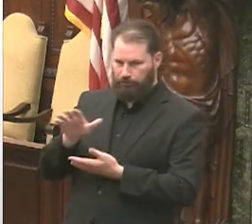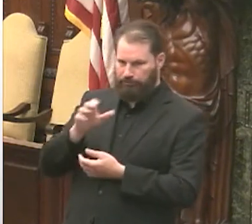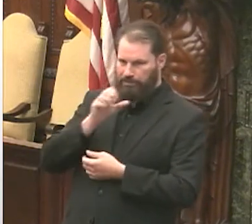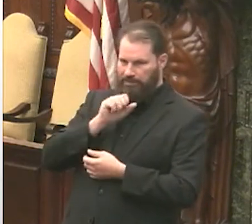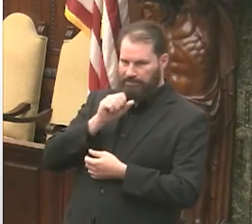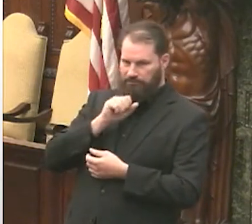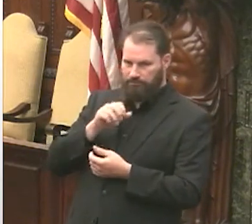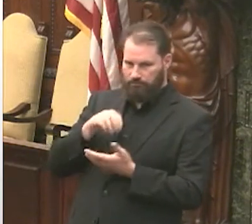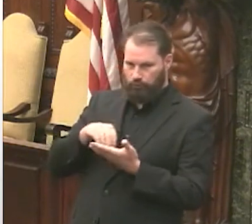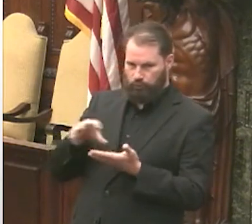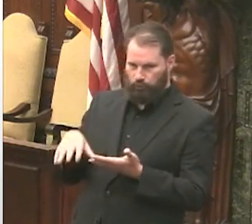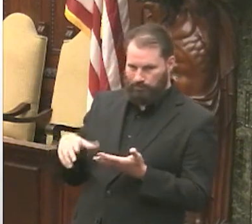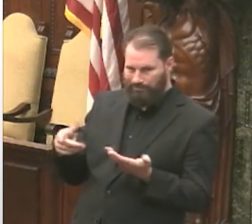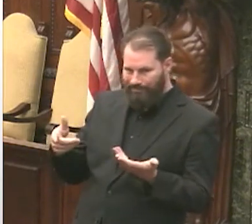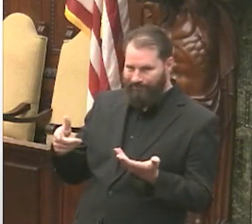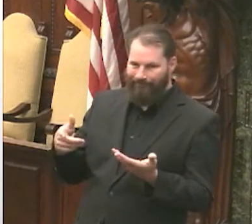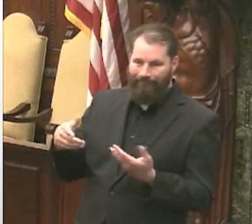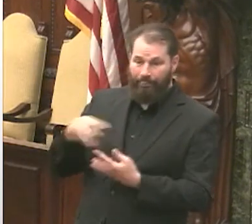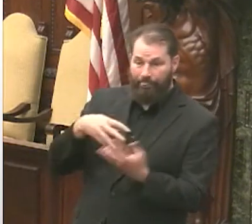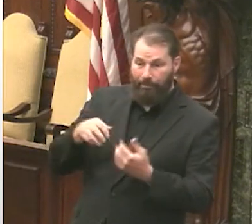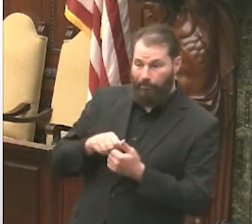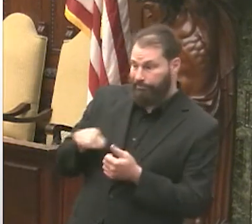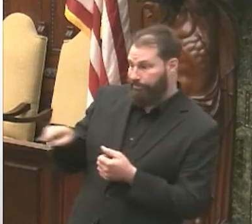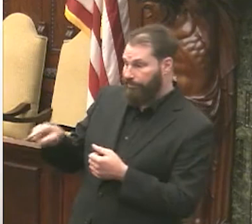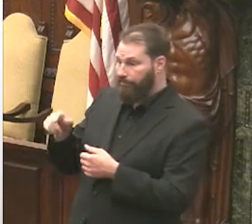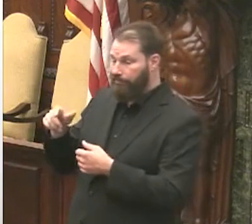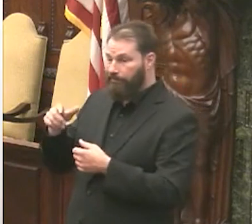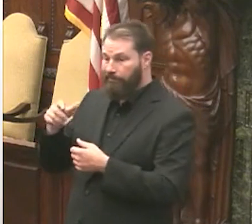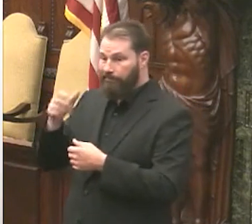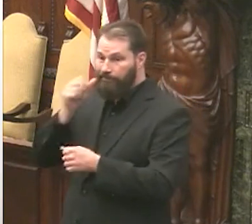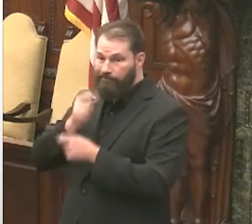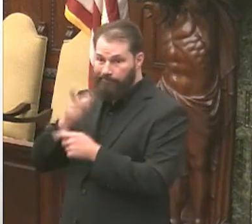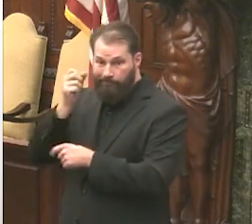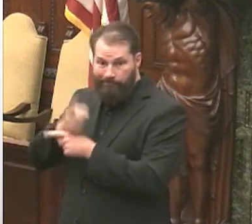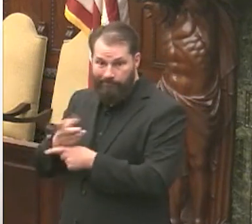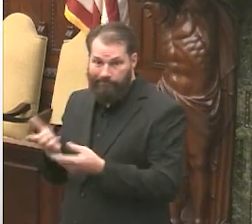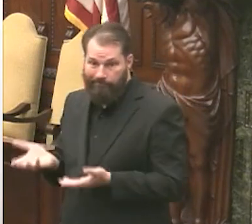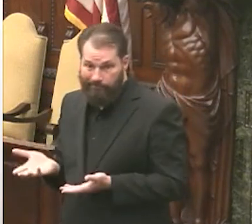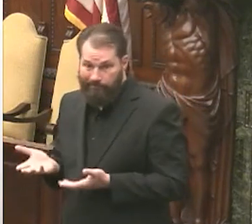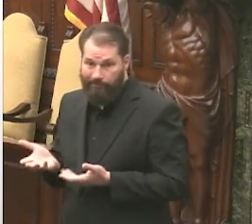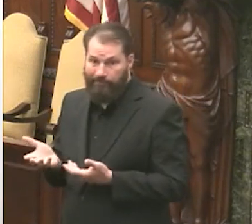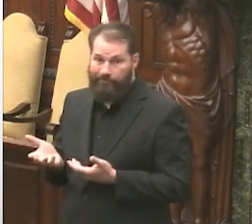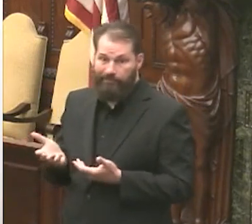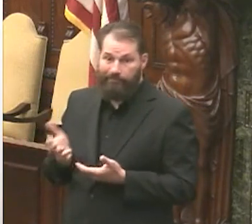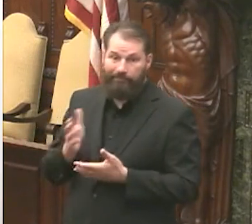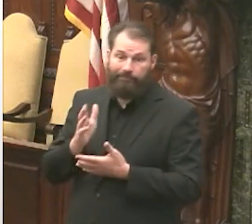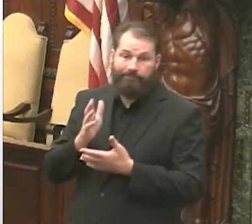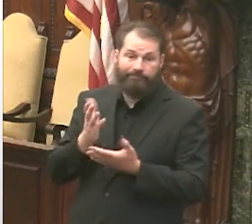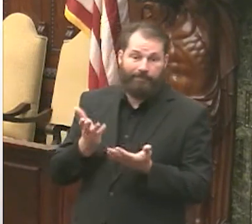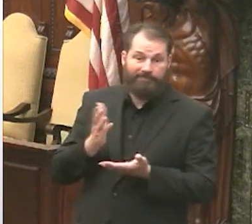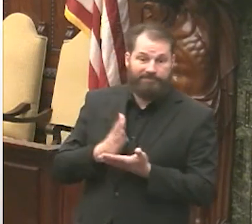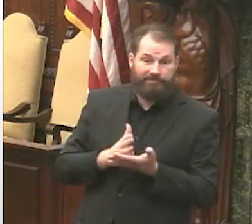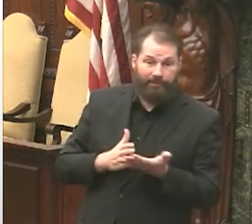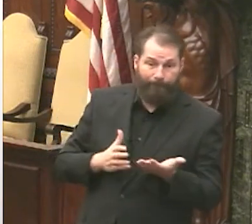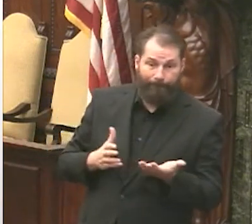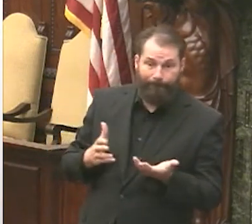younger siblings, or maybe that some of them actually fell in as pediatric cases themselves, and that was connected to that wave.